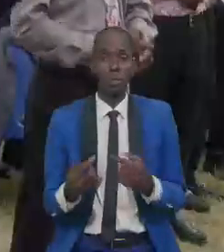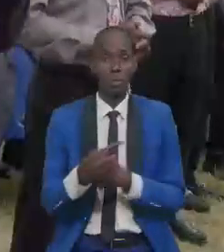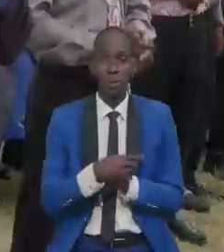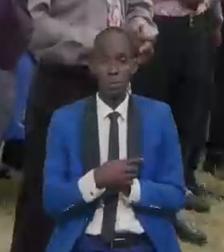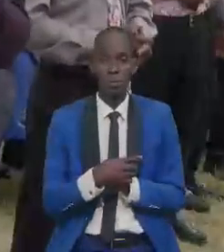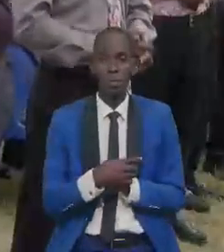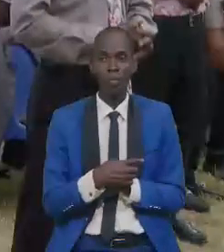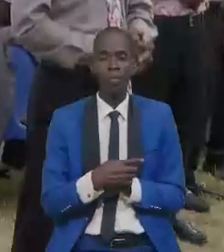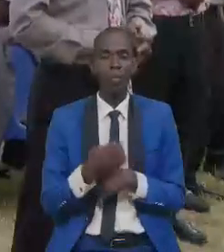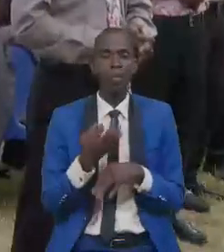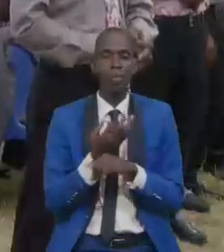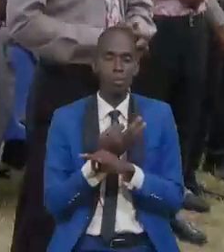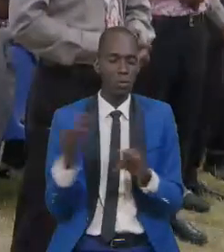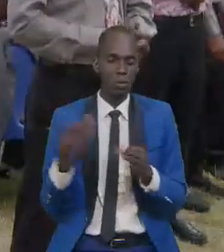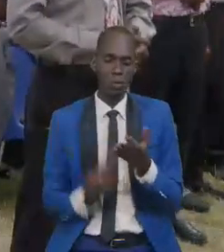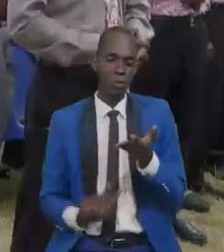free to rise,